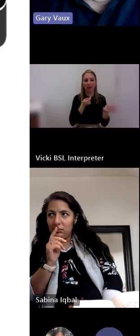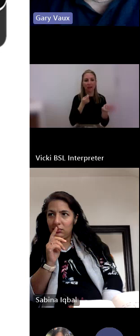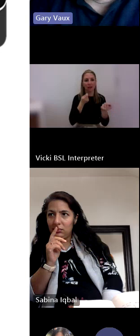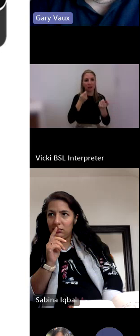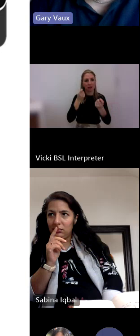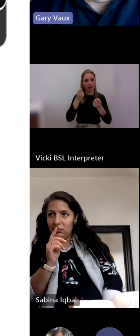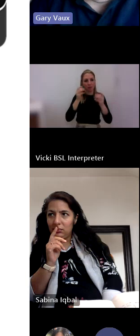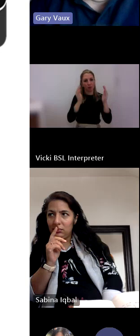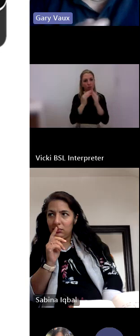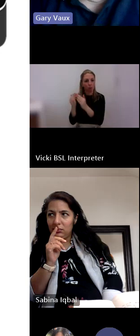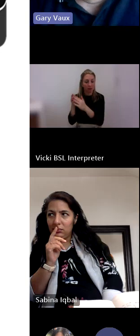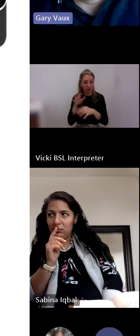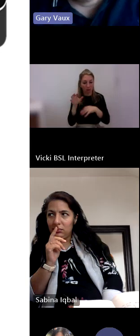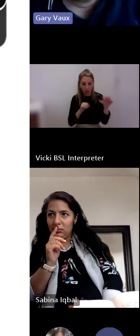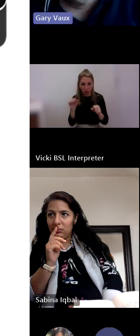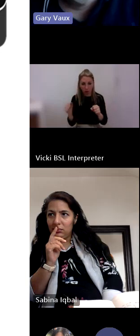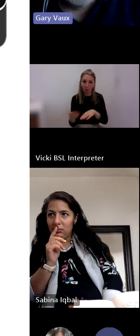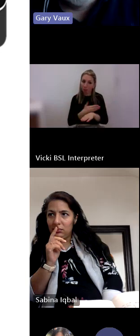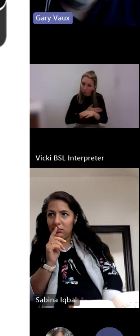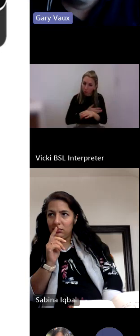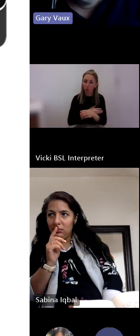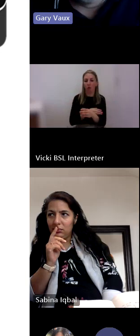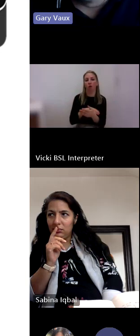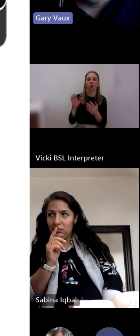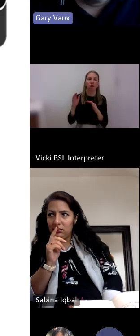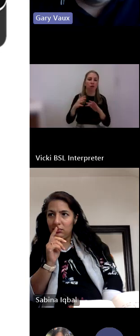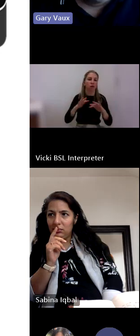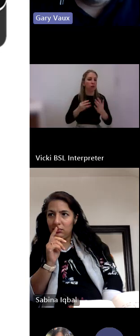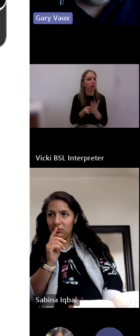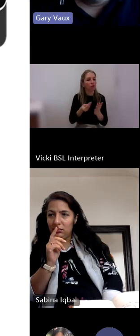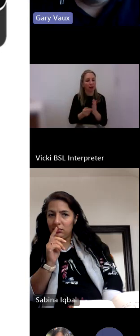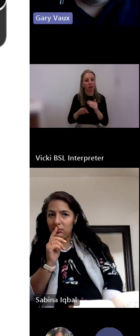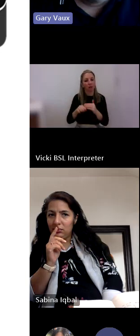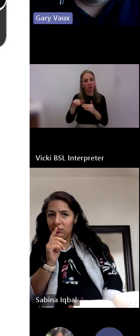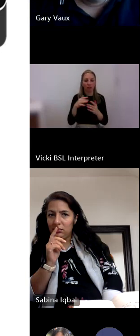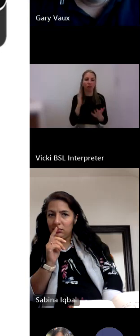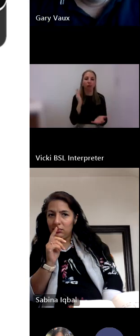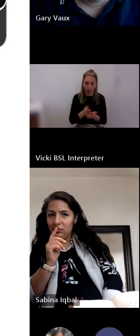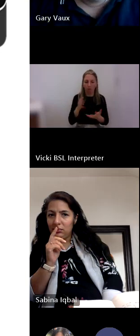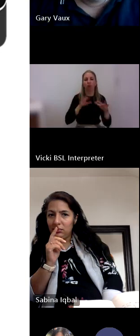the most severely affected. That's hardly earth-shattering news. Next slide, please, Matt.